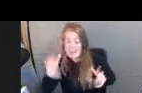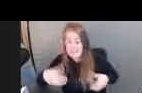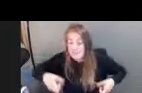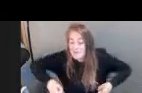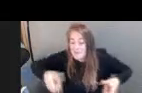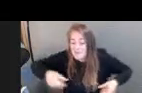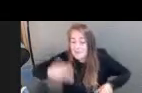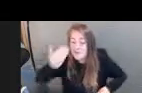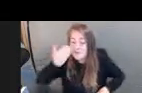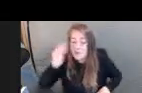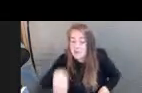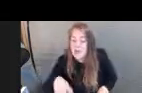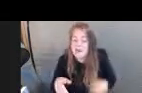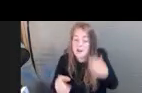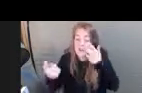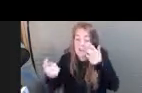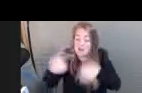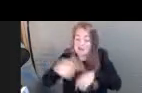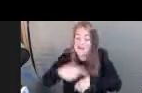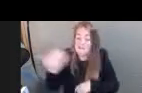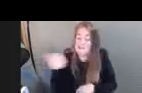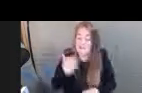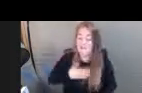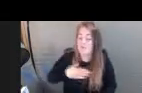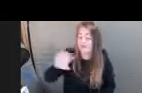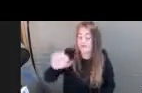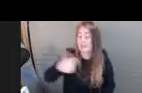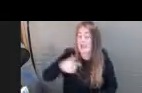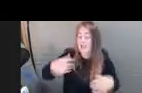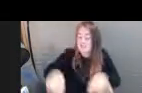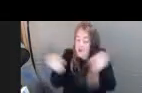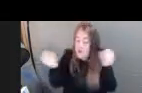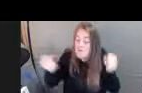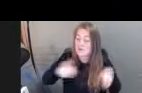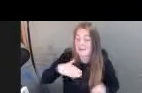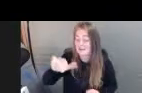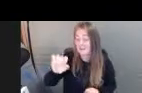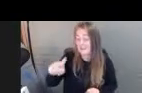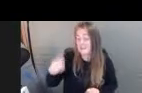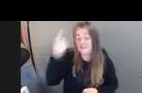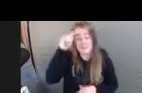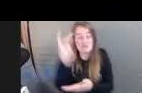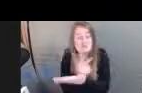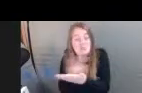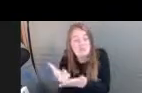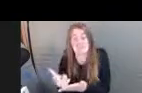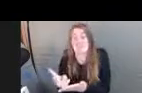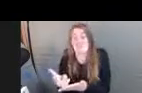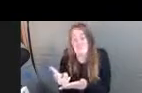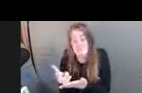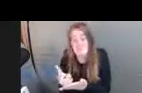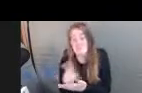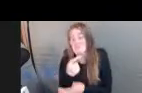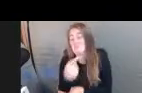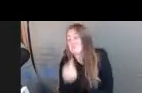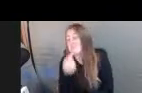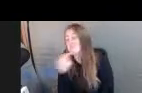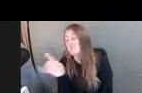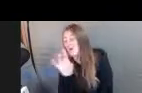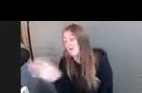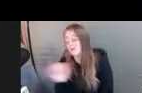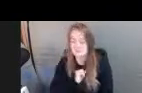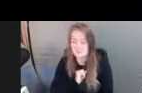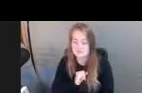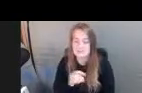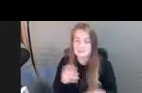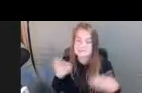there. And one time I broke my leg and I was like in a cast for like 2 weeks, man, and it sucked. Now,